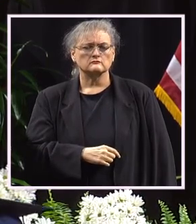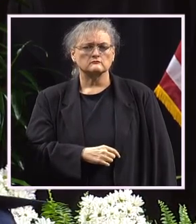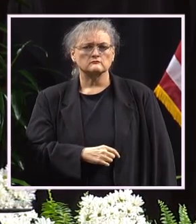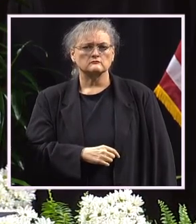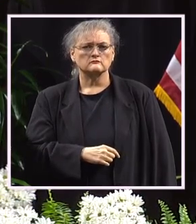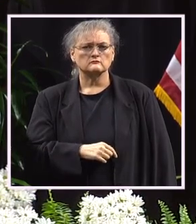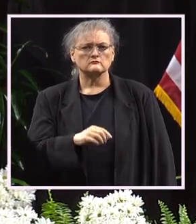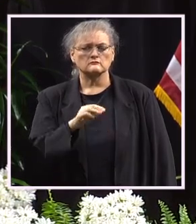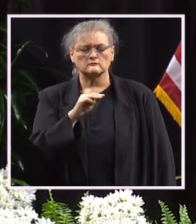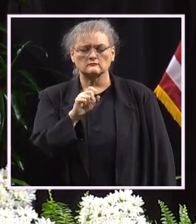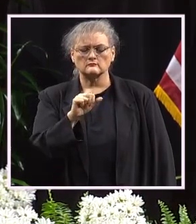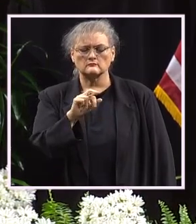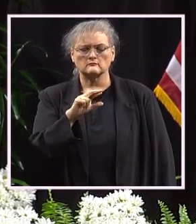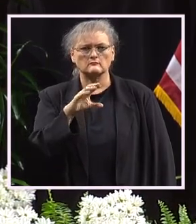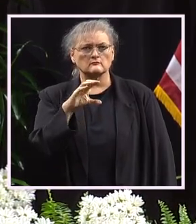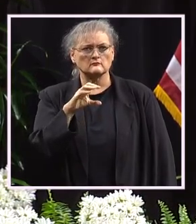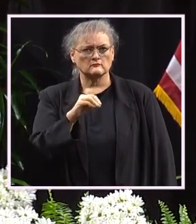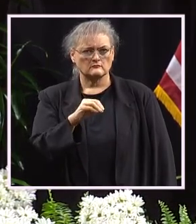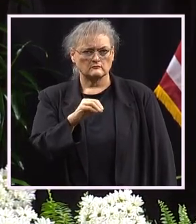Marco